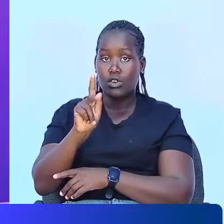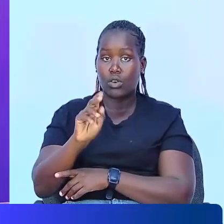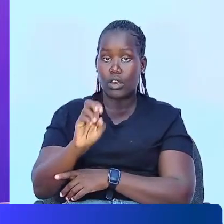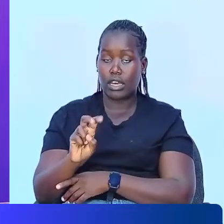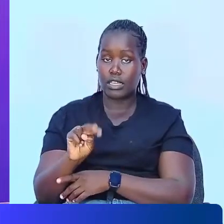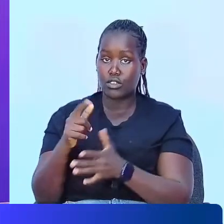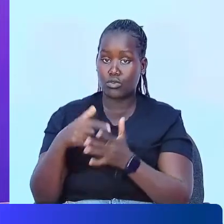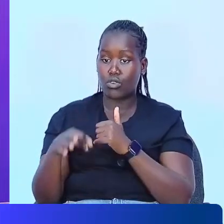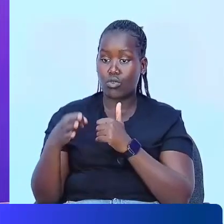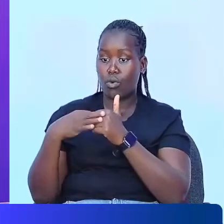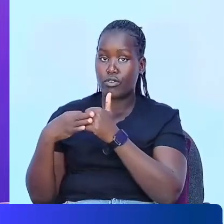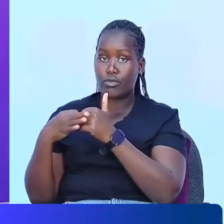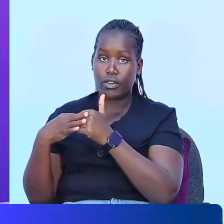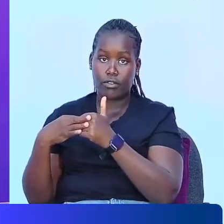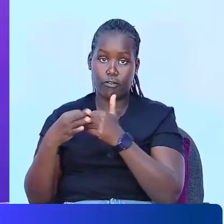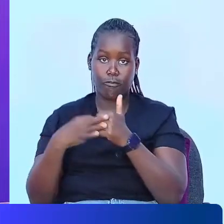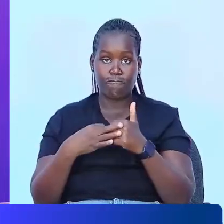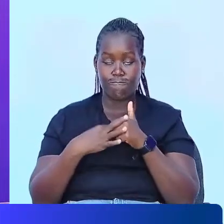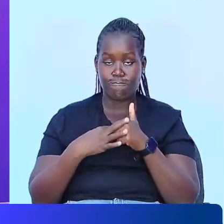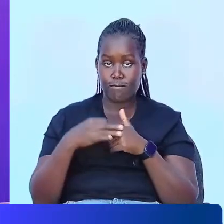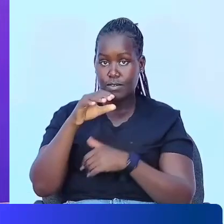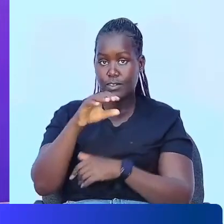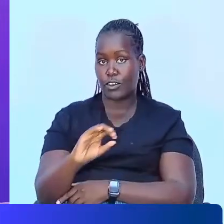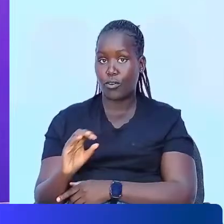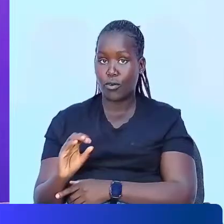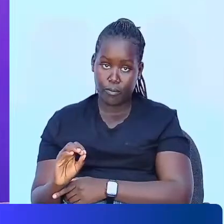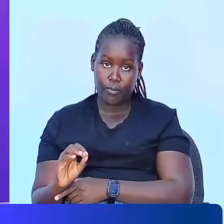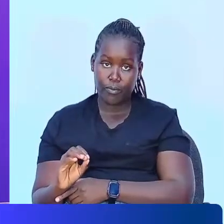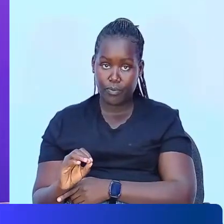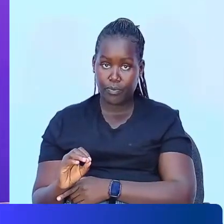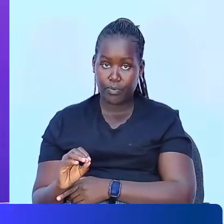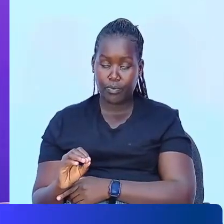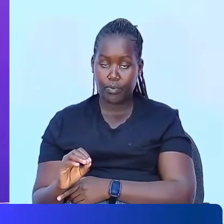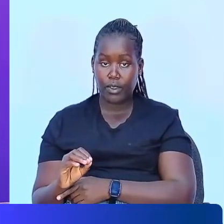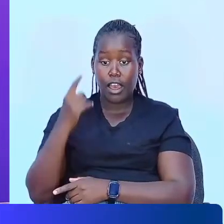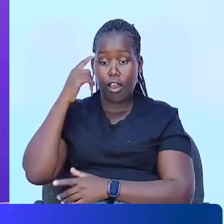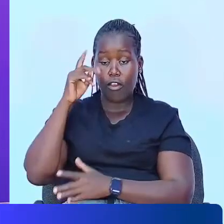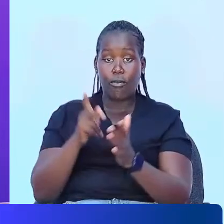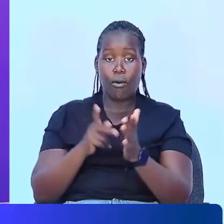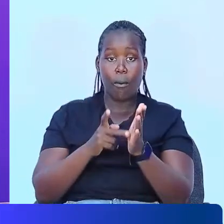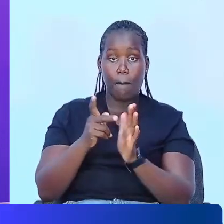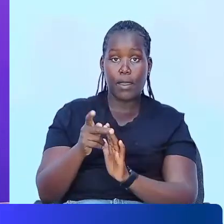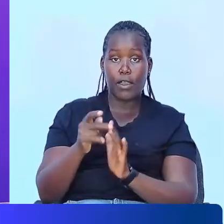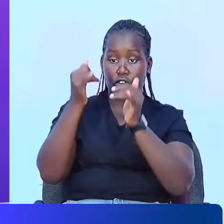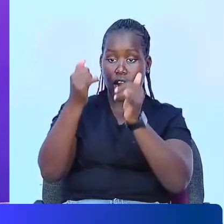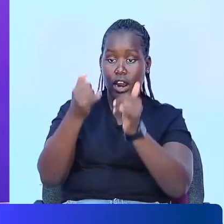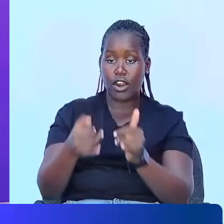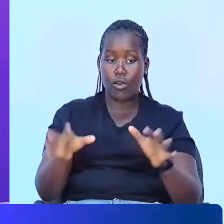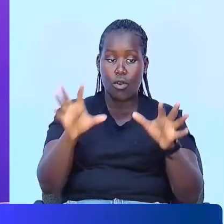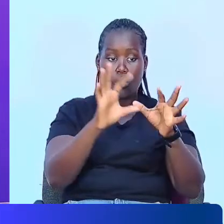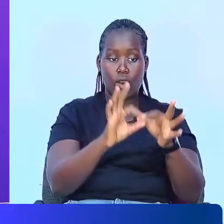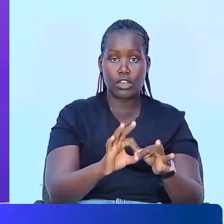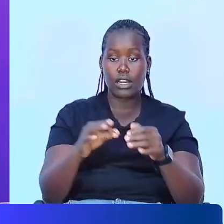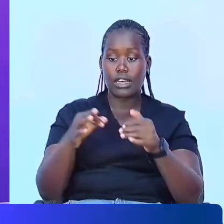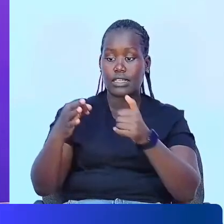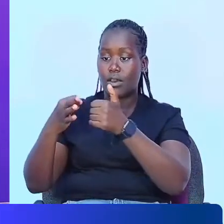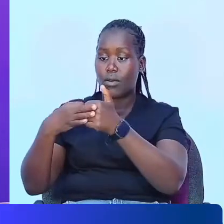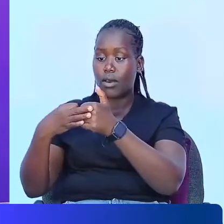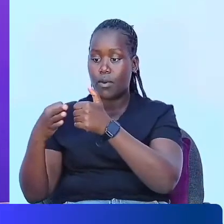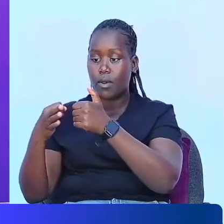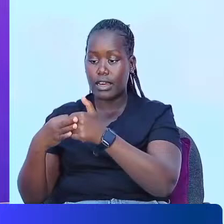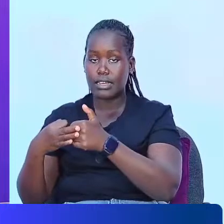88880. For paying a bill is 88888. For paying for a new connection is